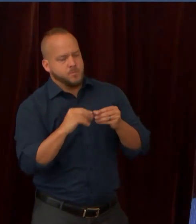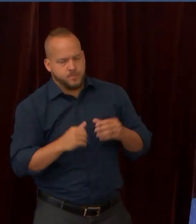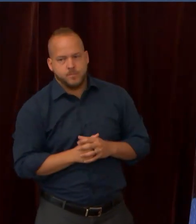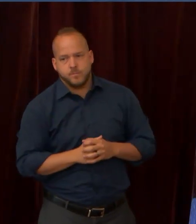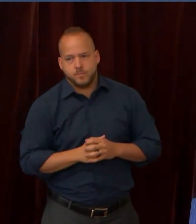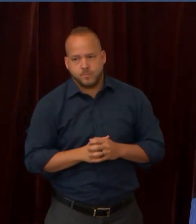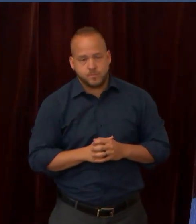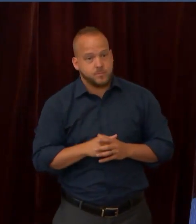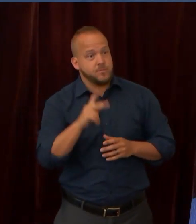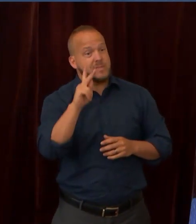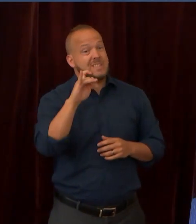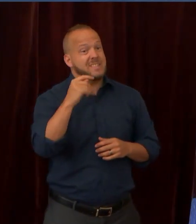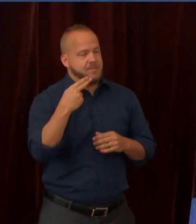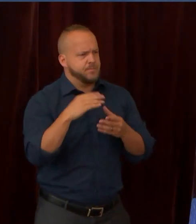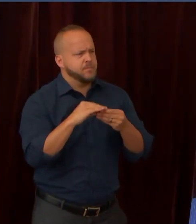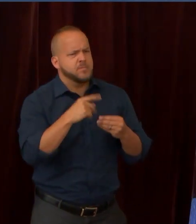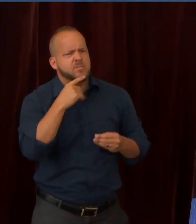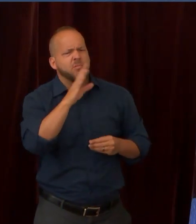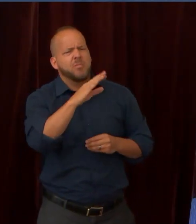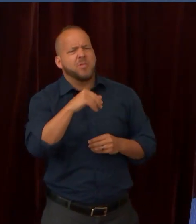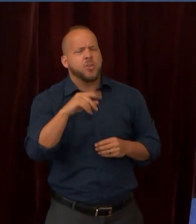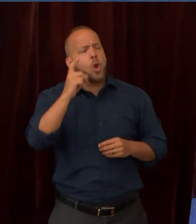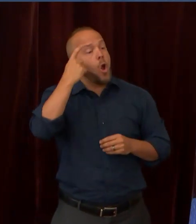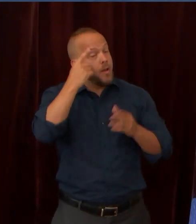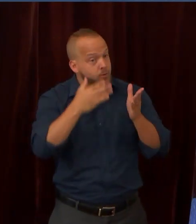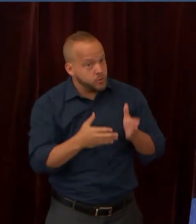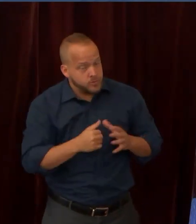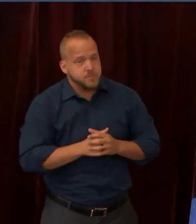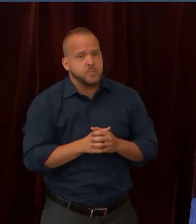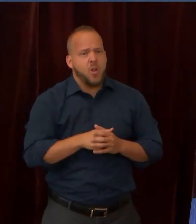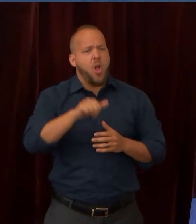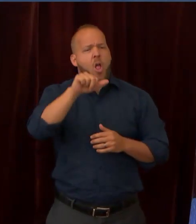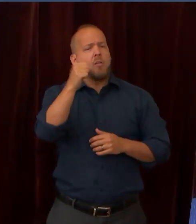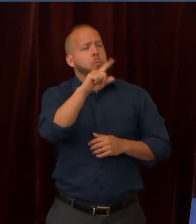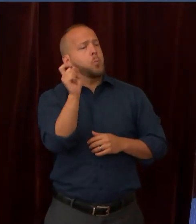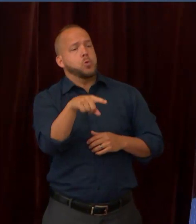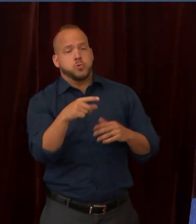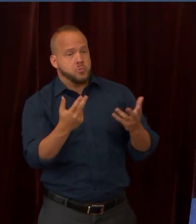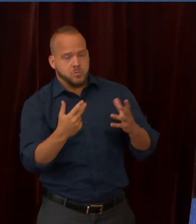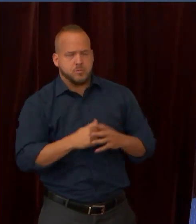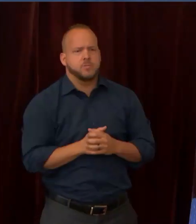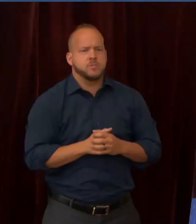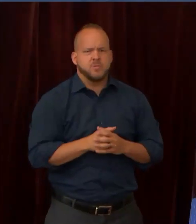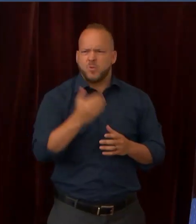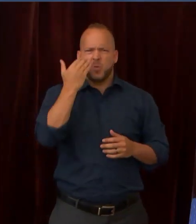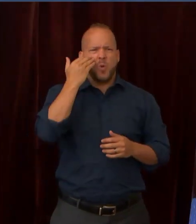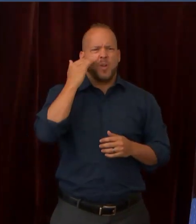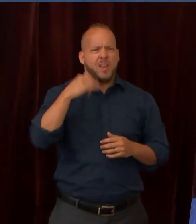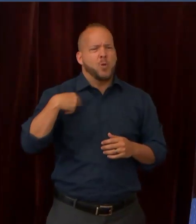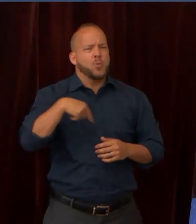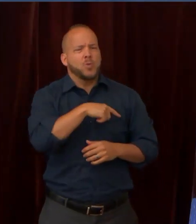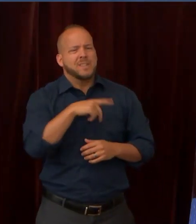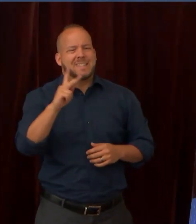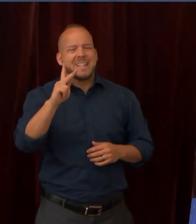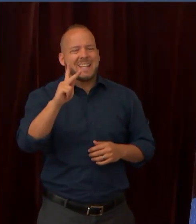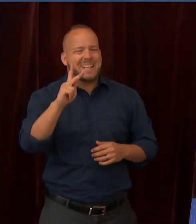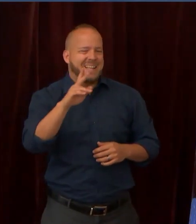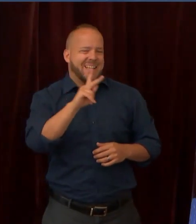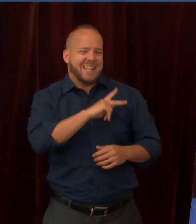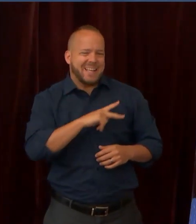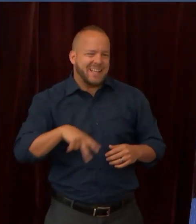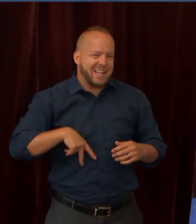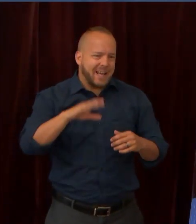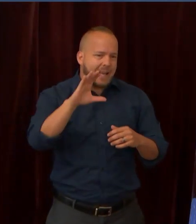the fact that churches in Kings and Pierce County are still in phase 1, can't go indoors, should people